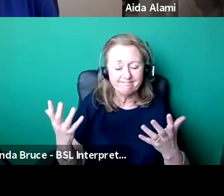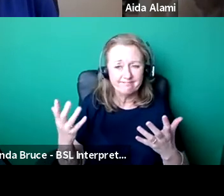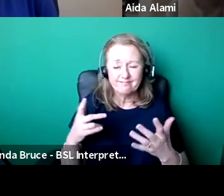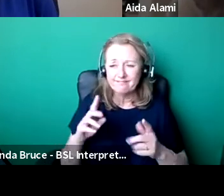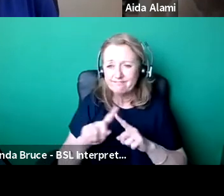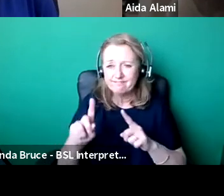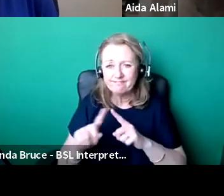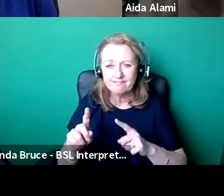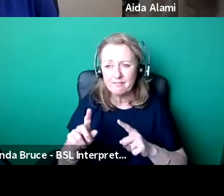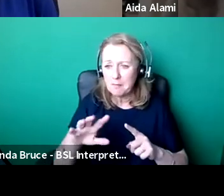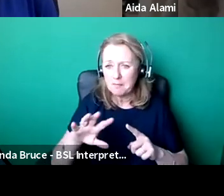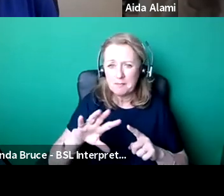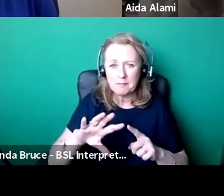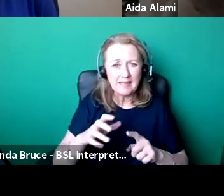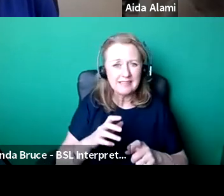is a nightmare.